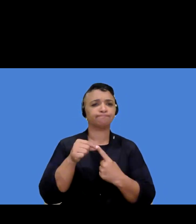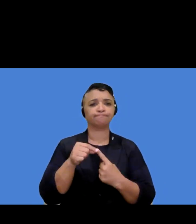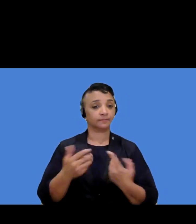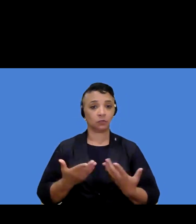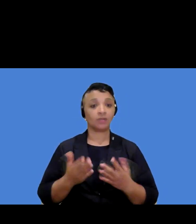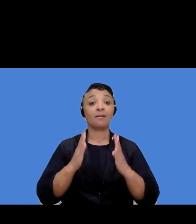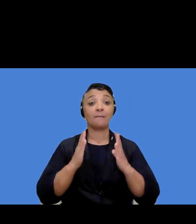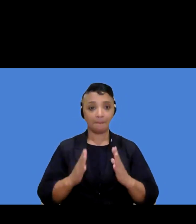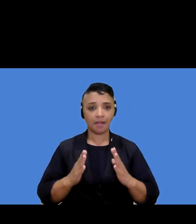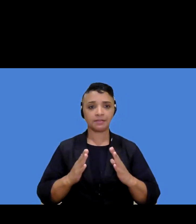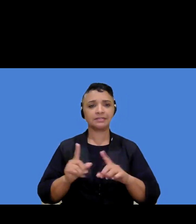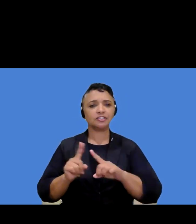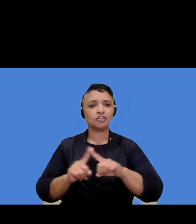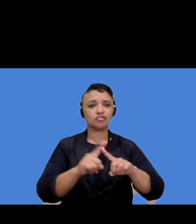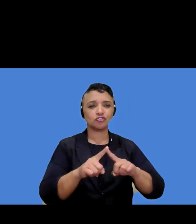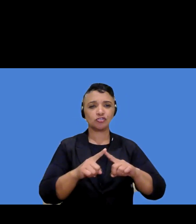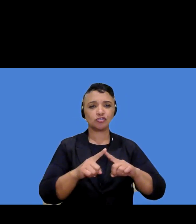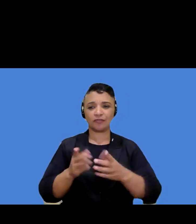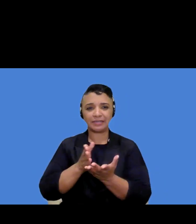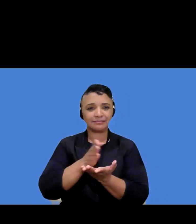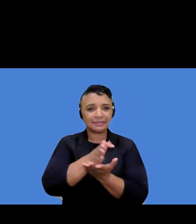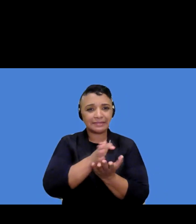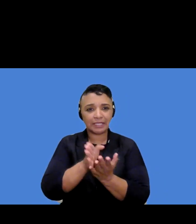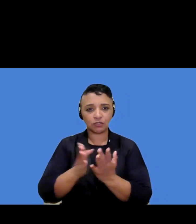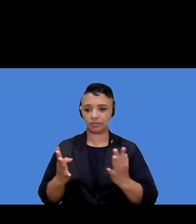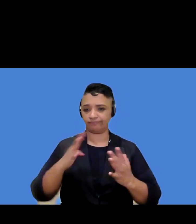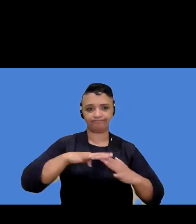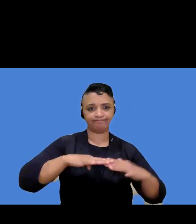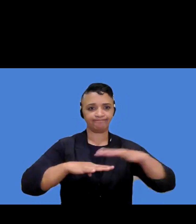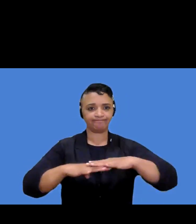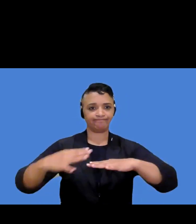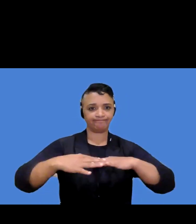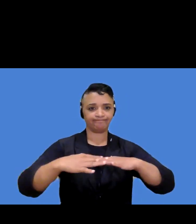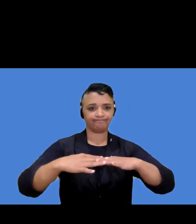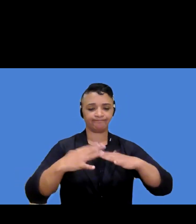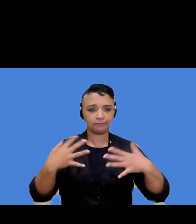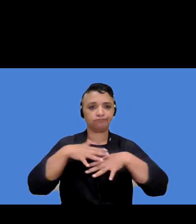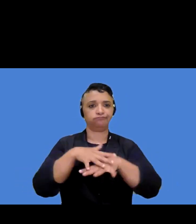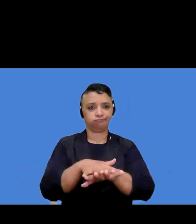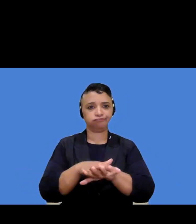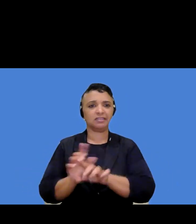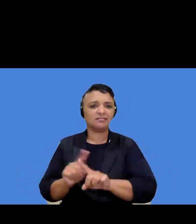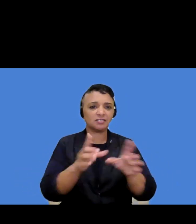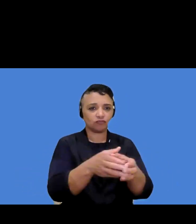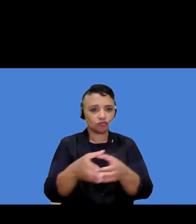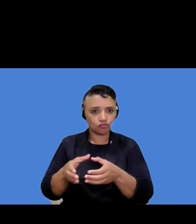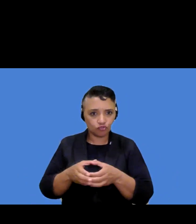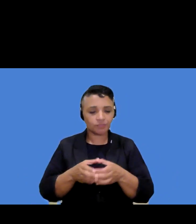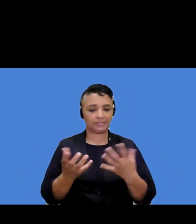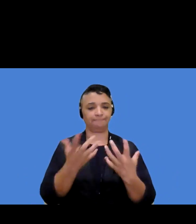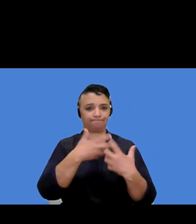cross-sectoral collaboration, which is an essential strategy in order